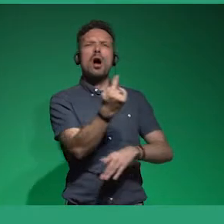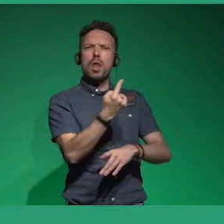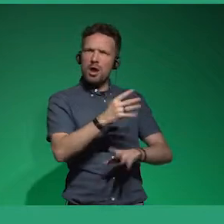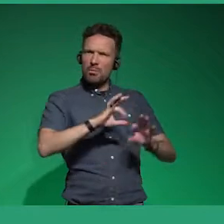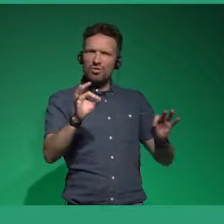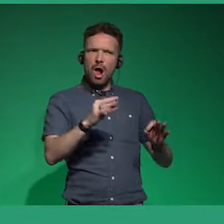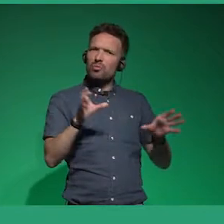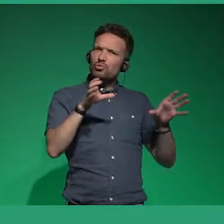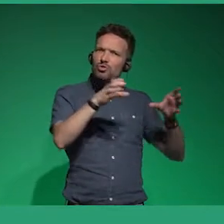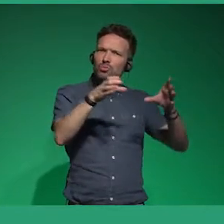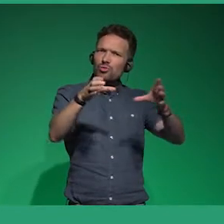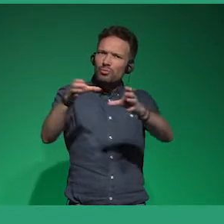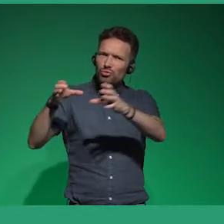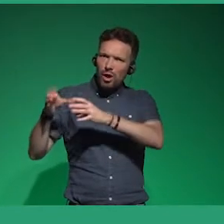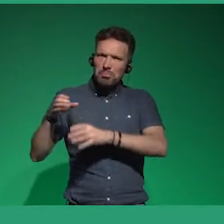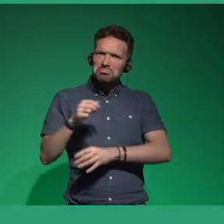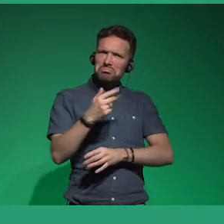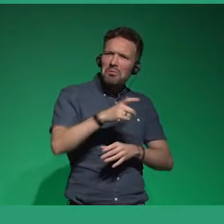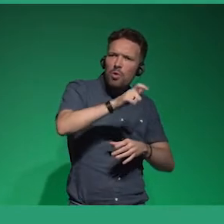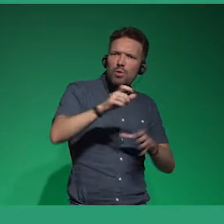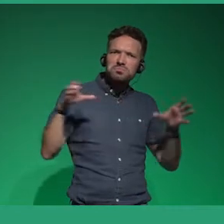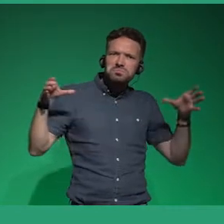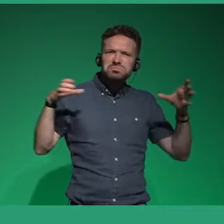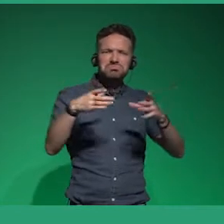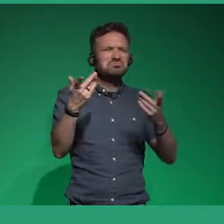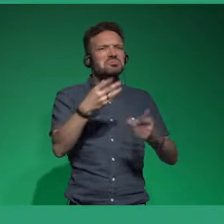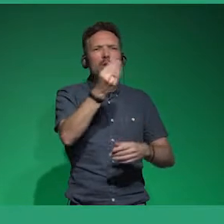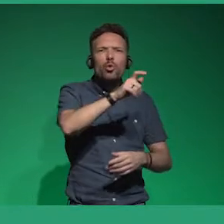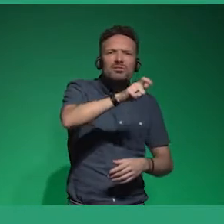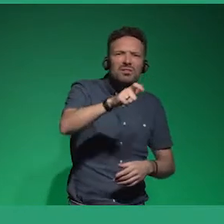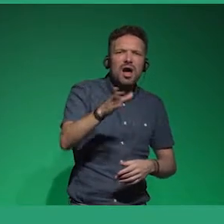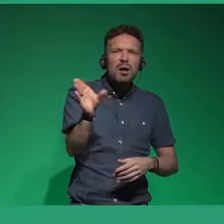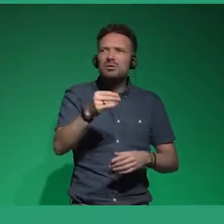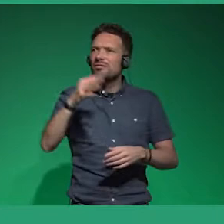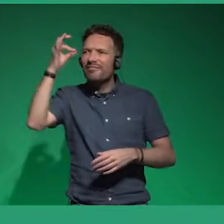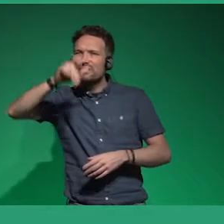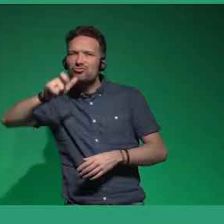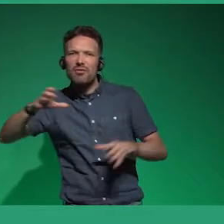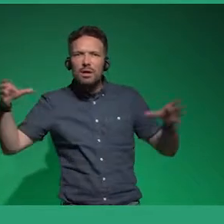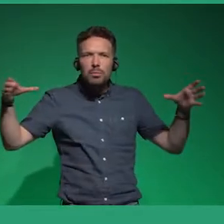the people over there can have in like collaboration together.